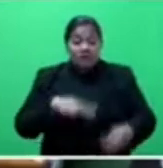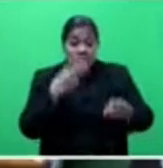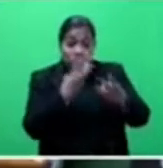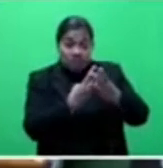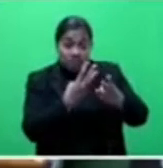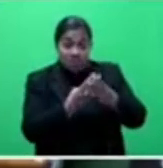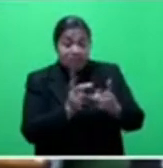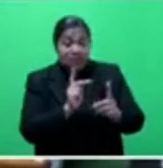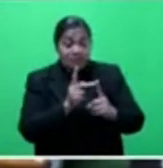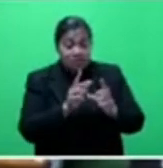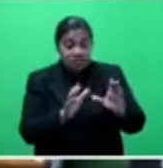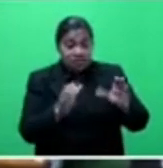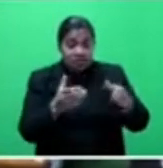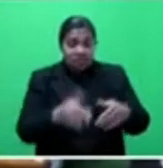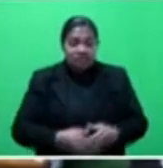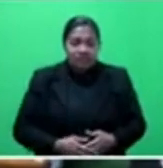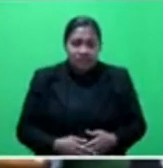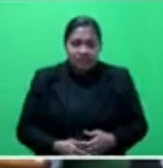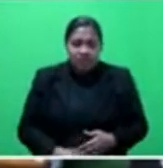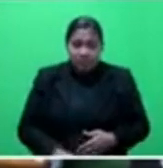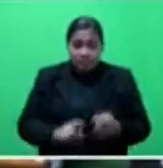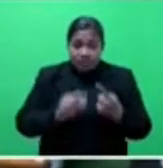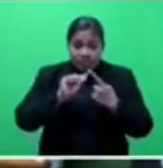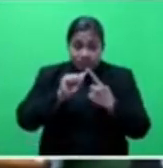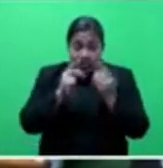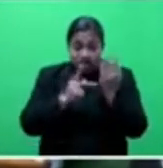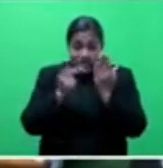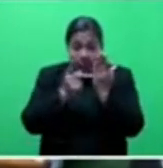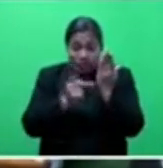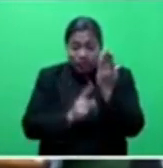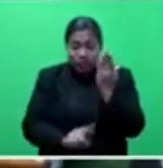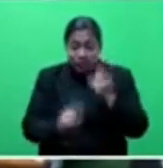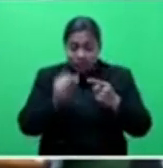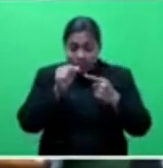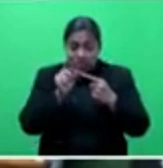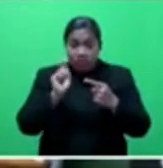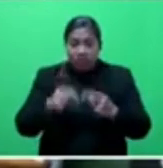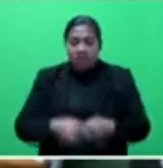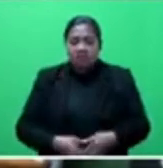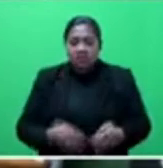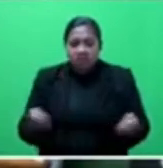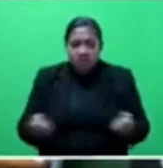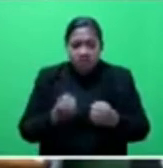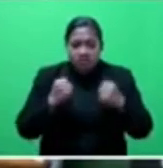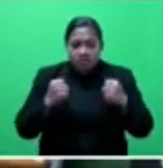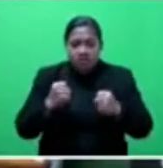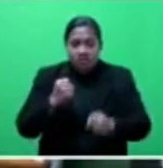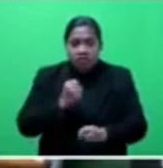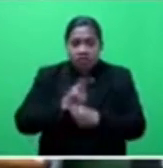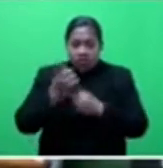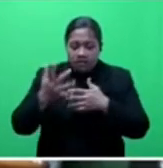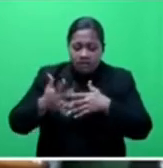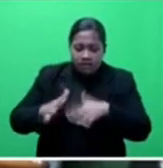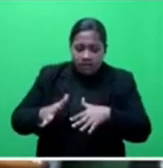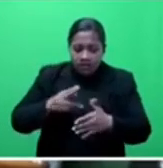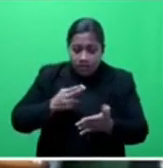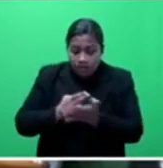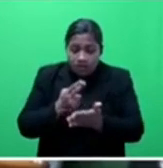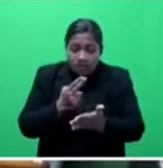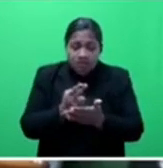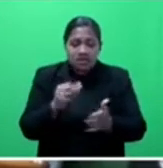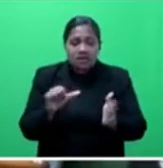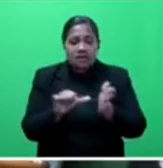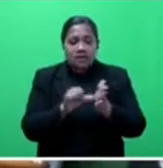party, one of the founding principles we encourage strongly is to have God-fearing, honest and hard-working people to lead this